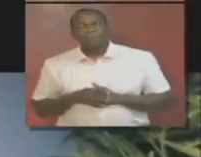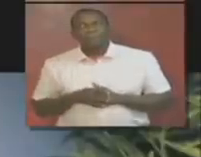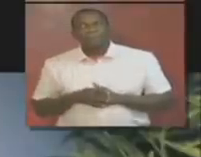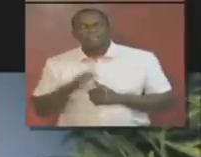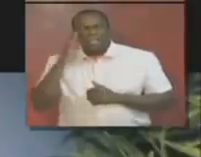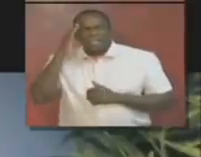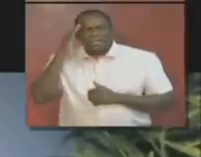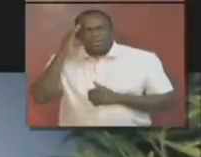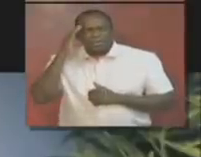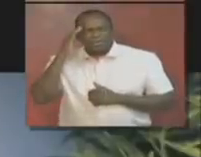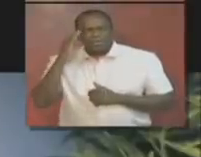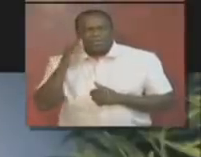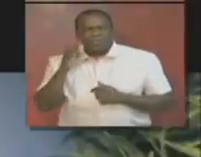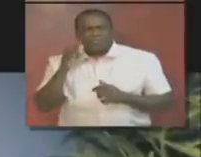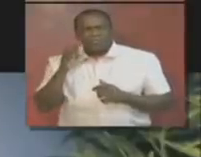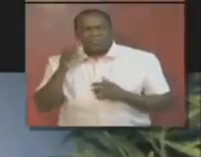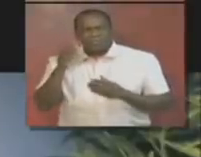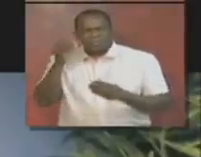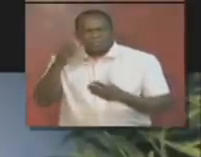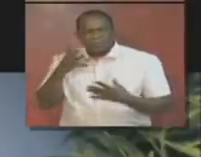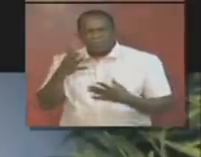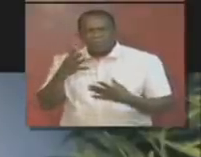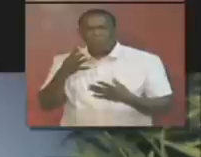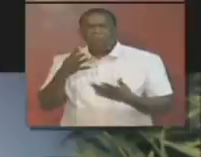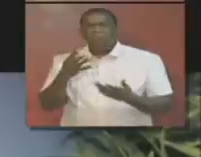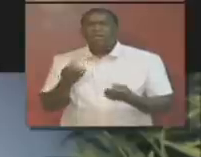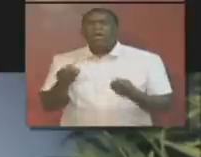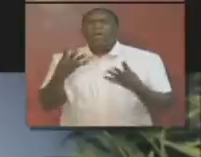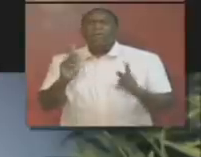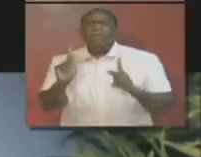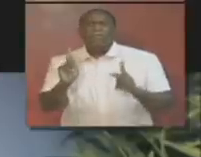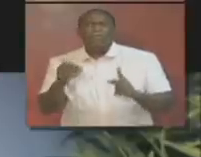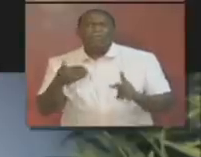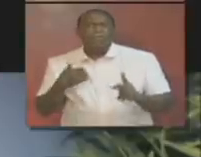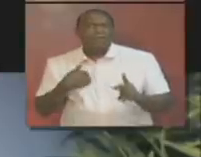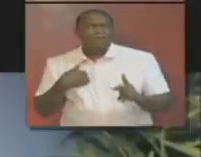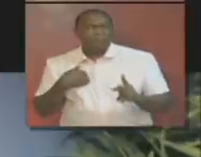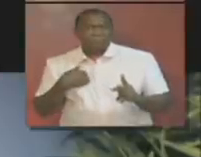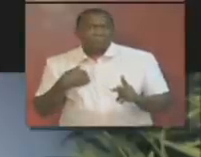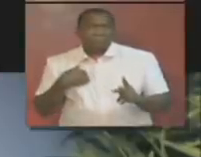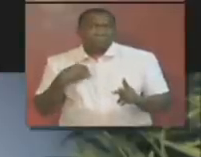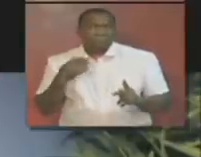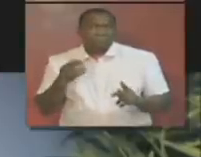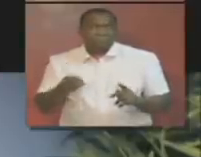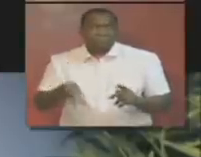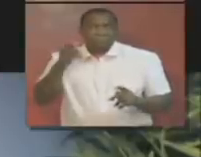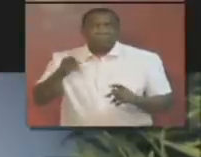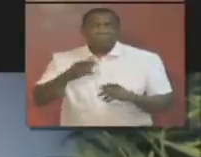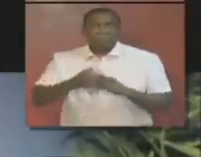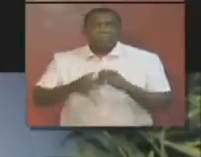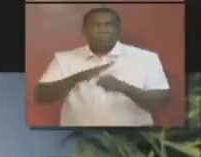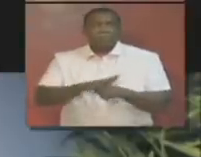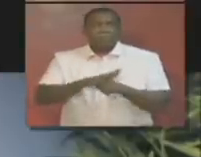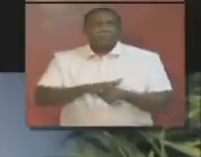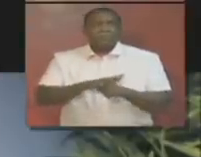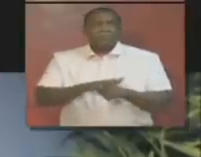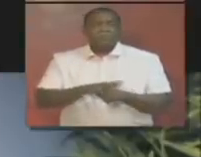terms of the population as it pertains to how many have hypertension, obesity, diabetes. But in